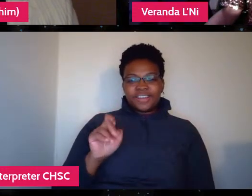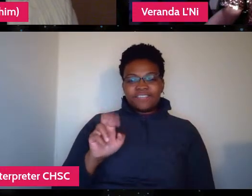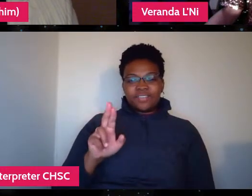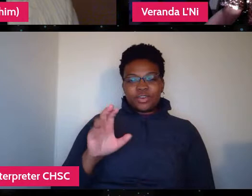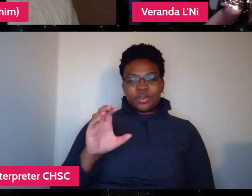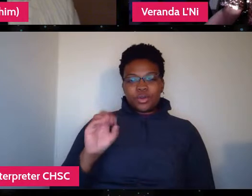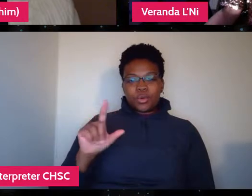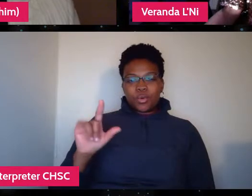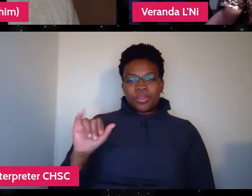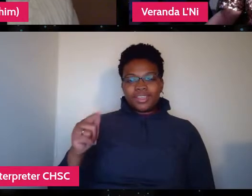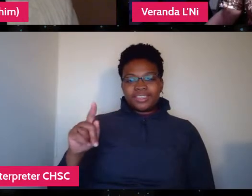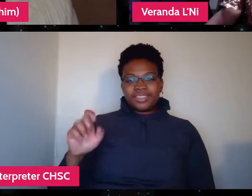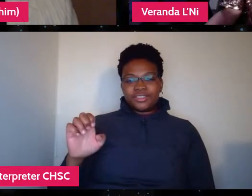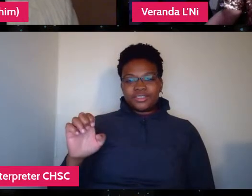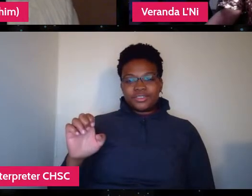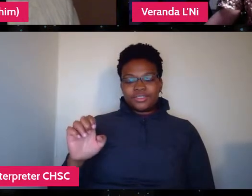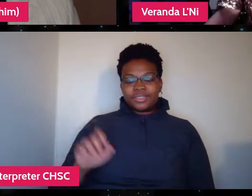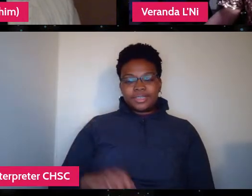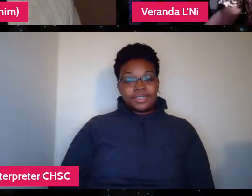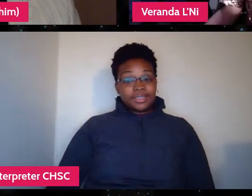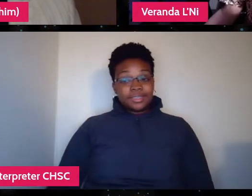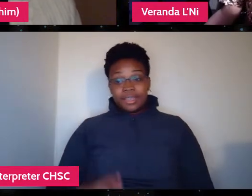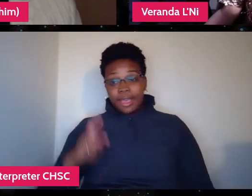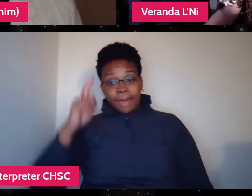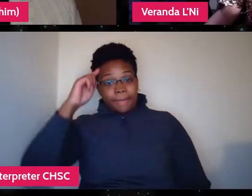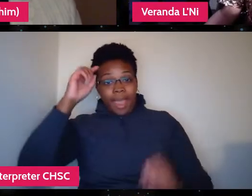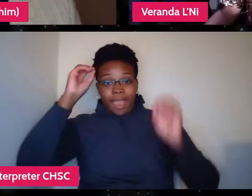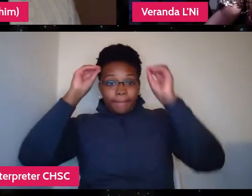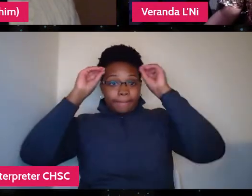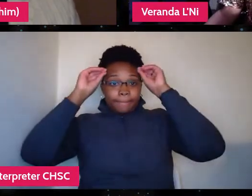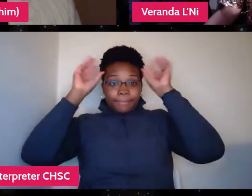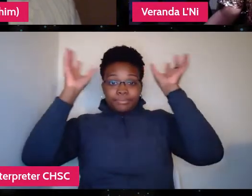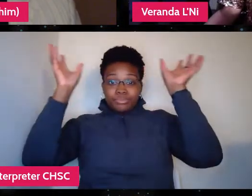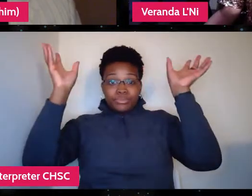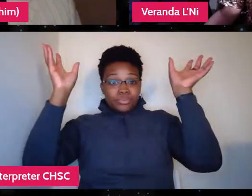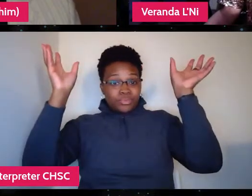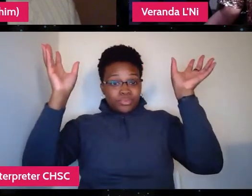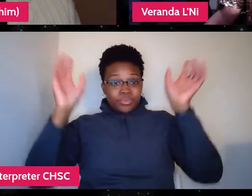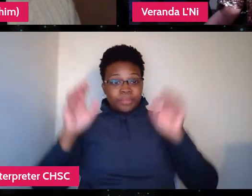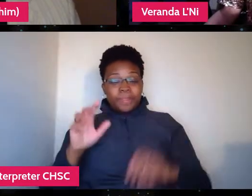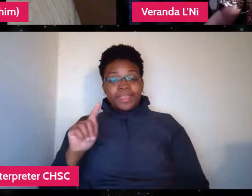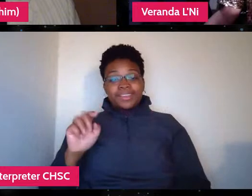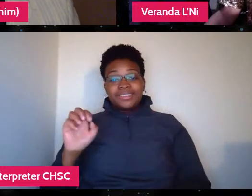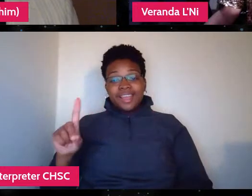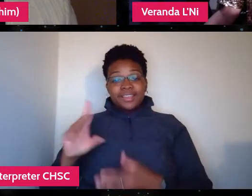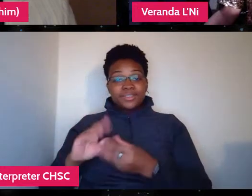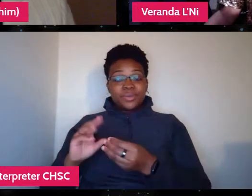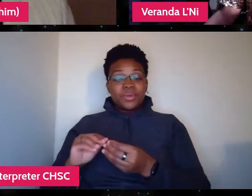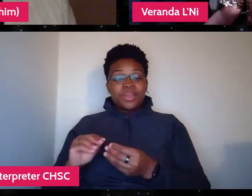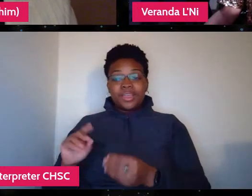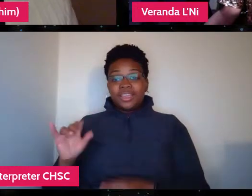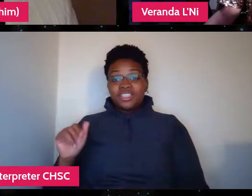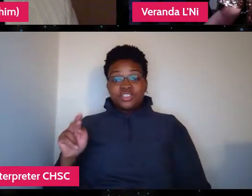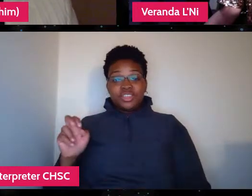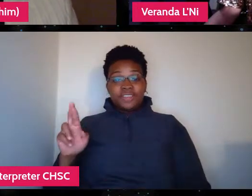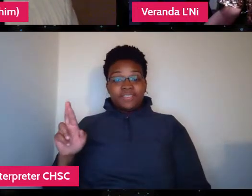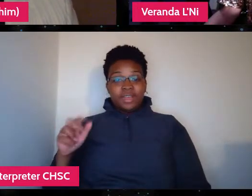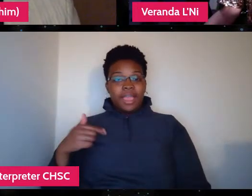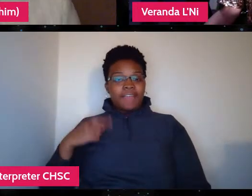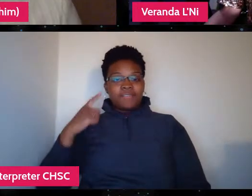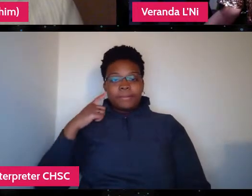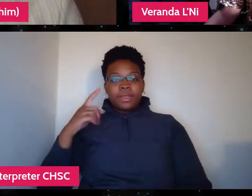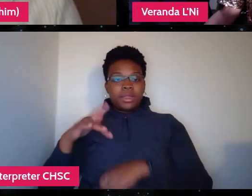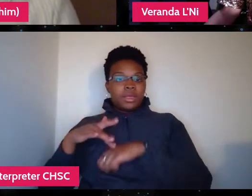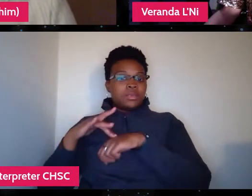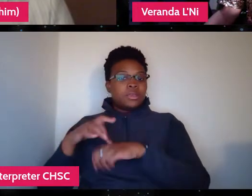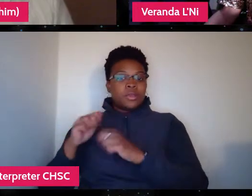It was mind-blowing. And starting with Jennifer, like, I've just been absolutely obsessed with her since,